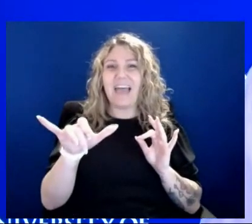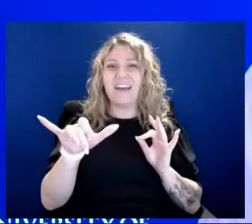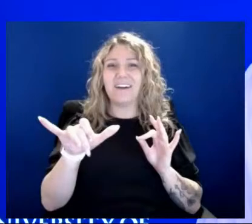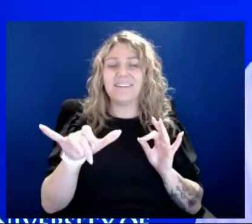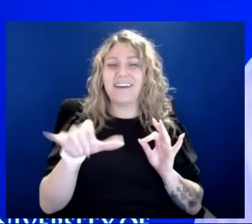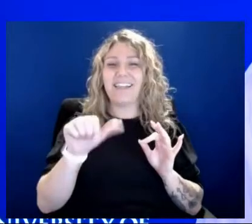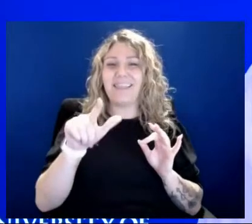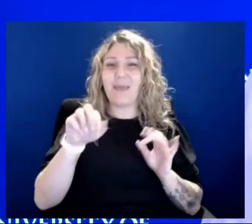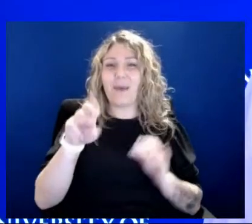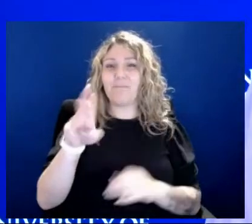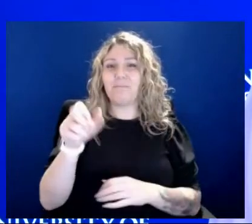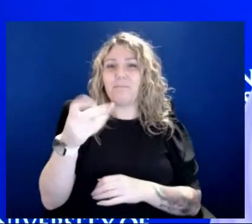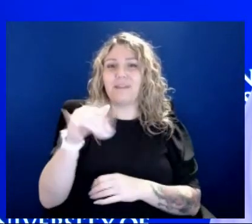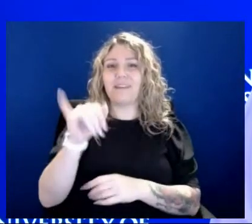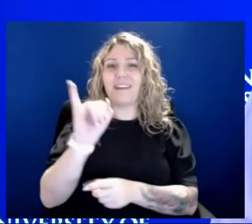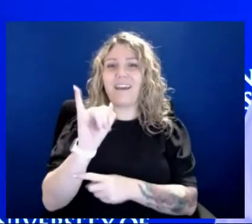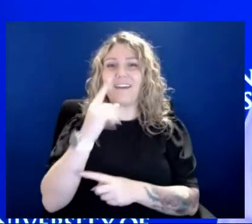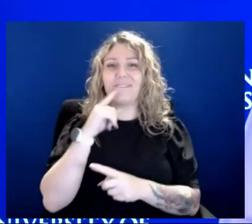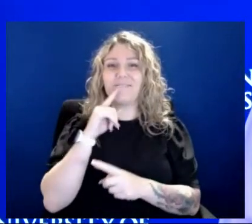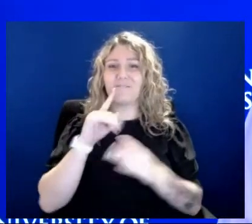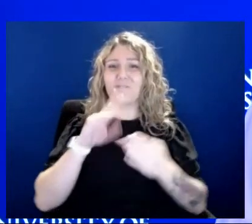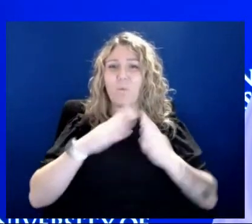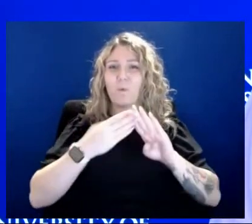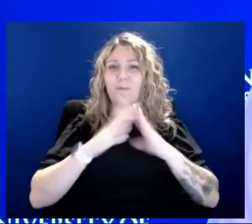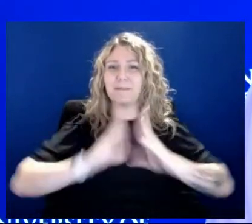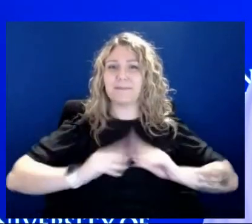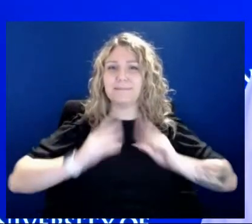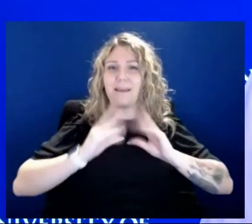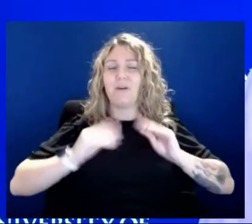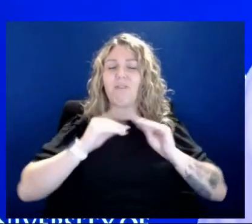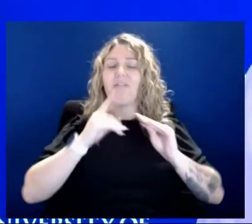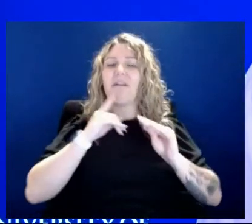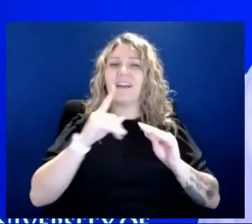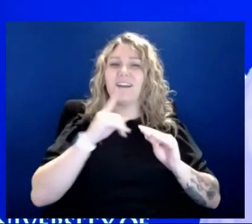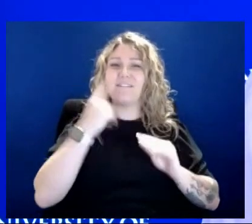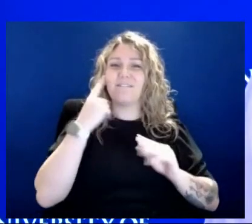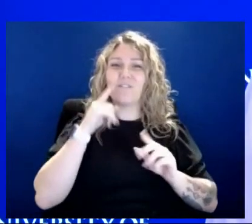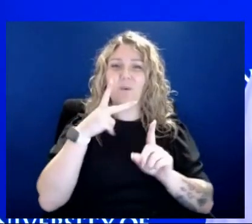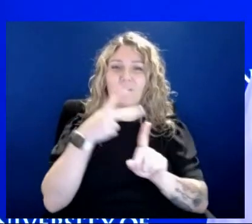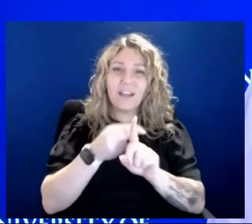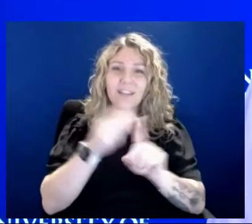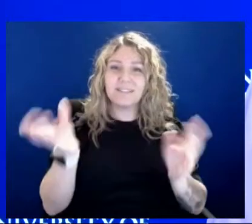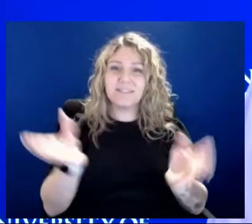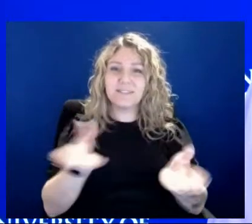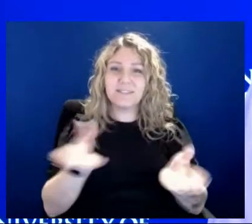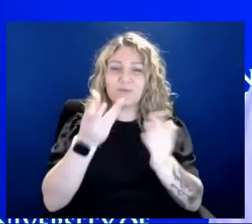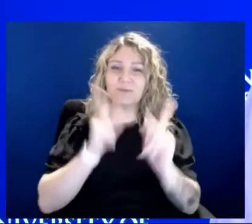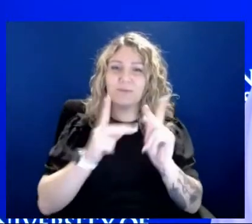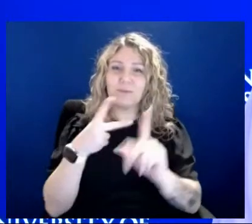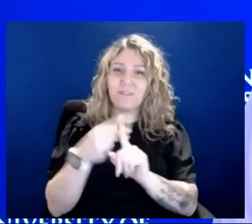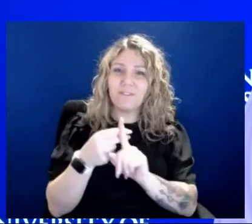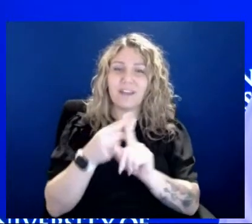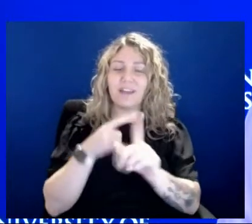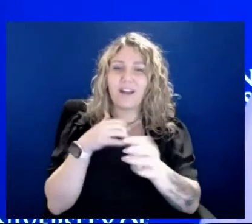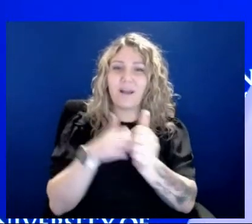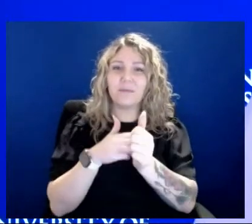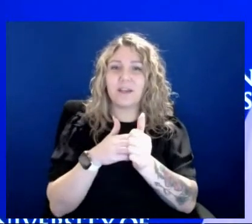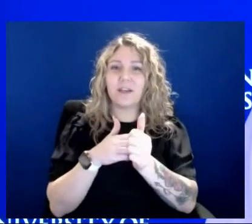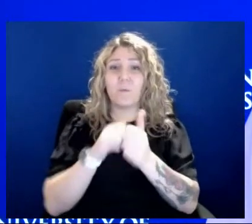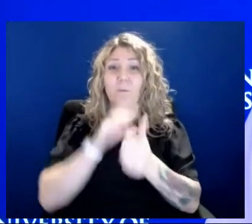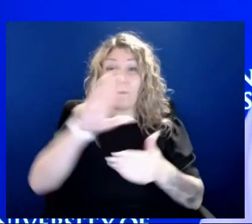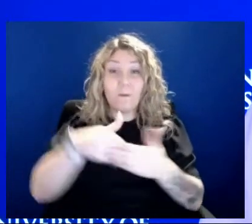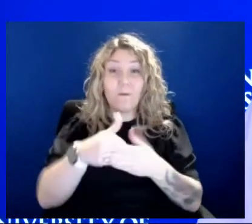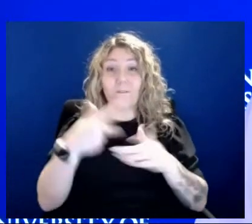hall yesterday about vaccination, just continue to encourage people to get vaccinated, be up to date with your vaccination.